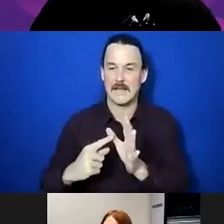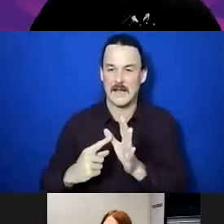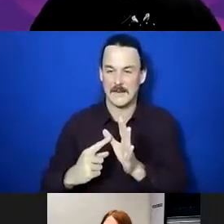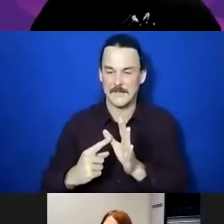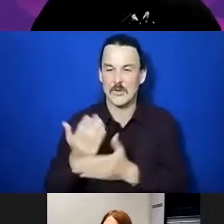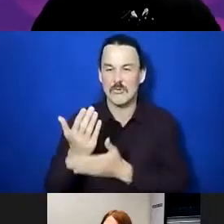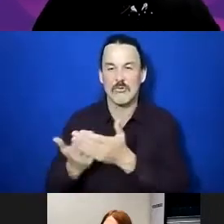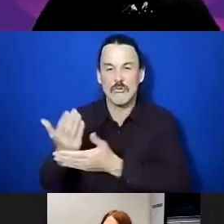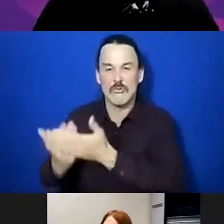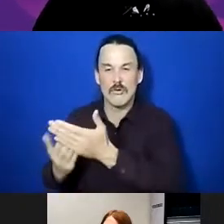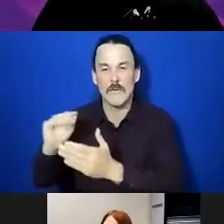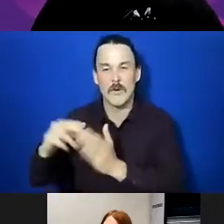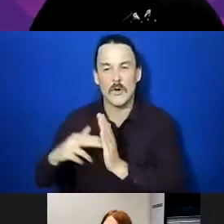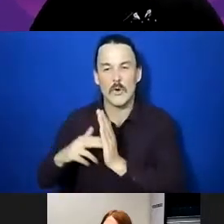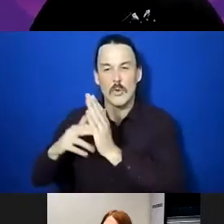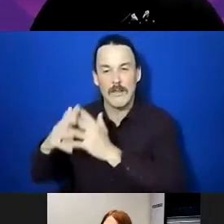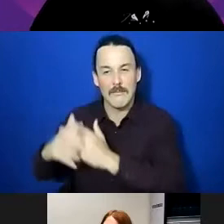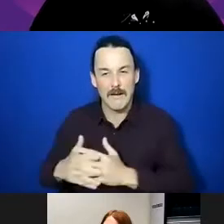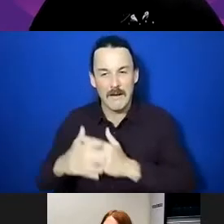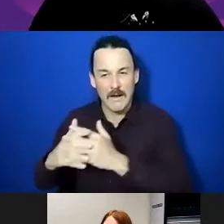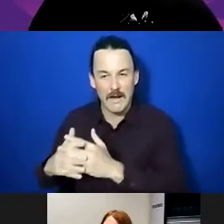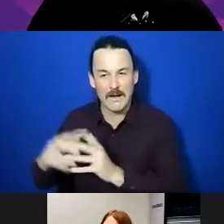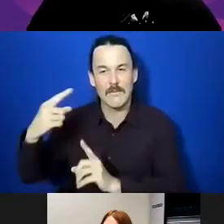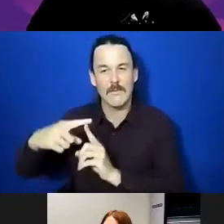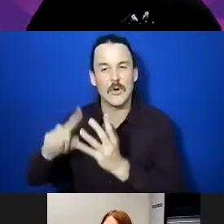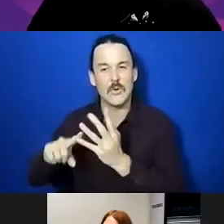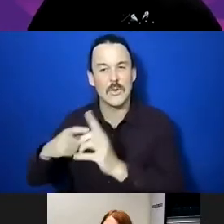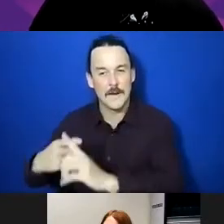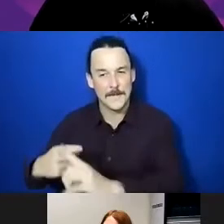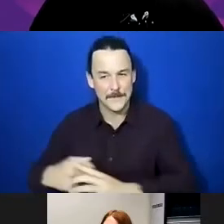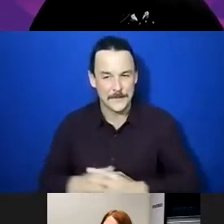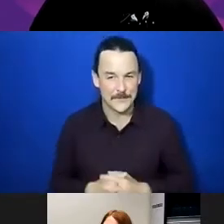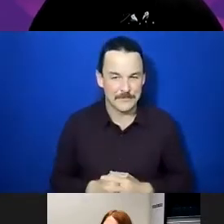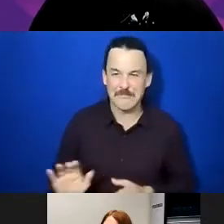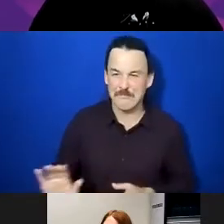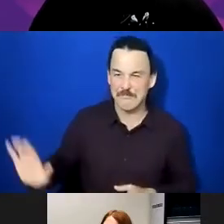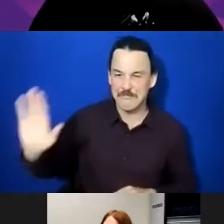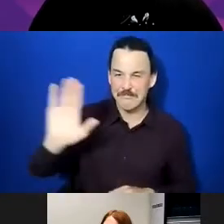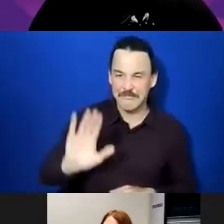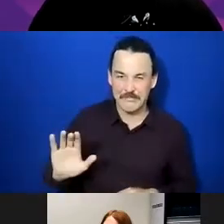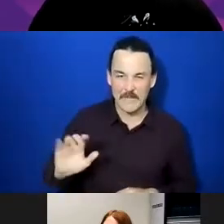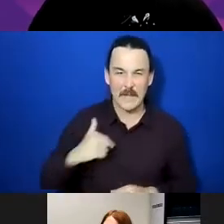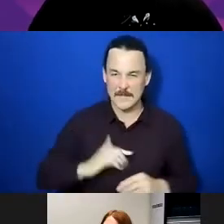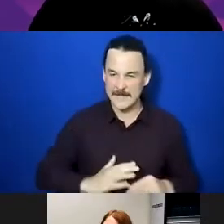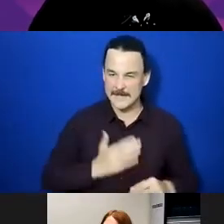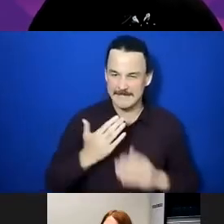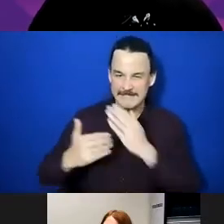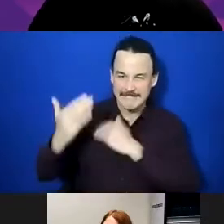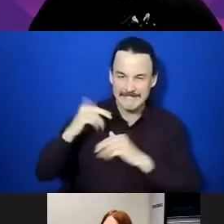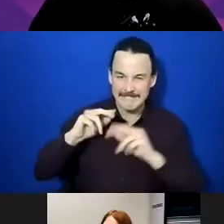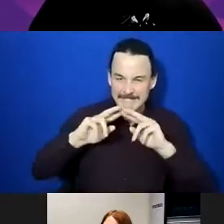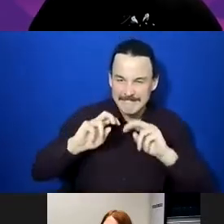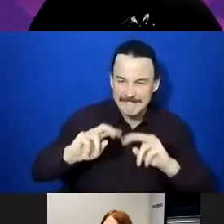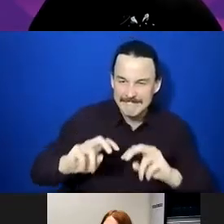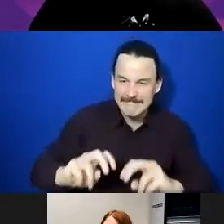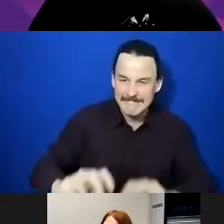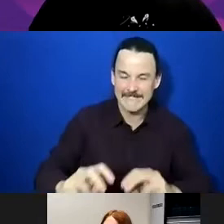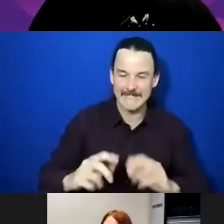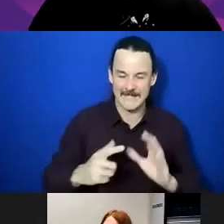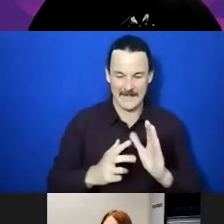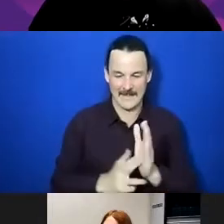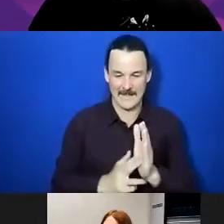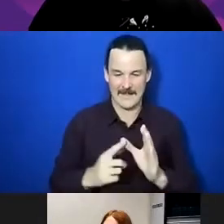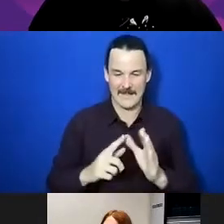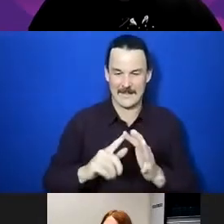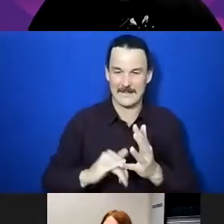Kingdom. So I've been fascinated in researching anaesthetic history since about 2016, when